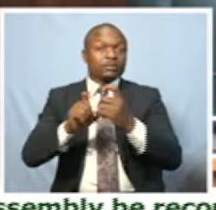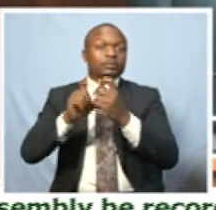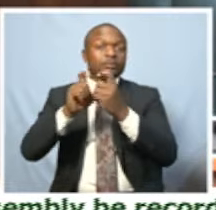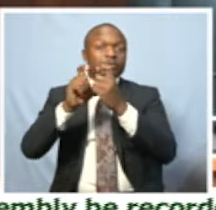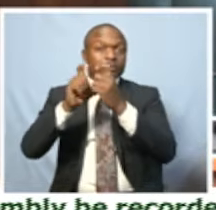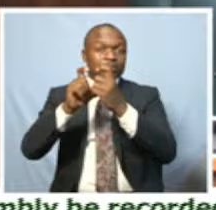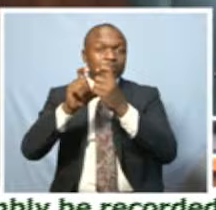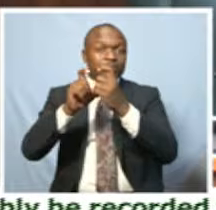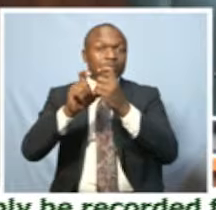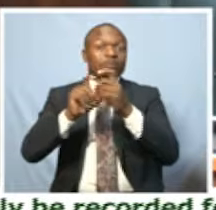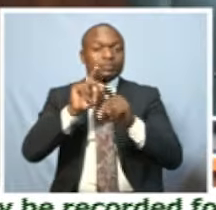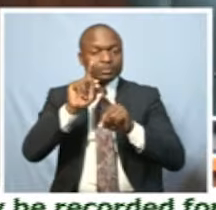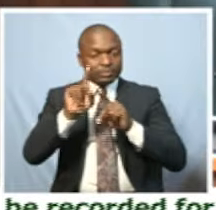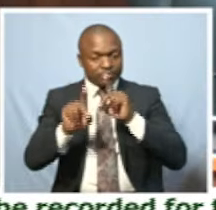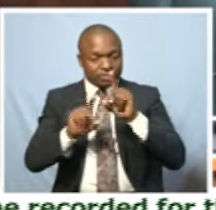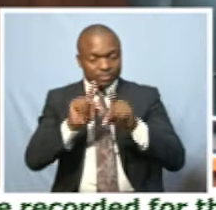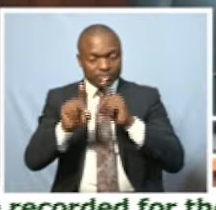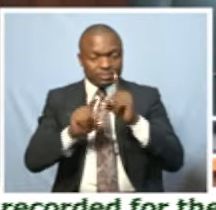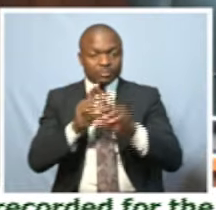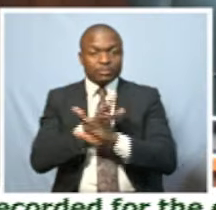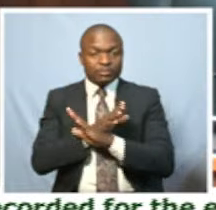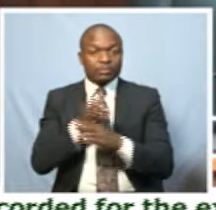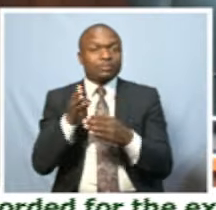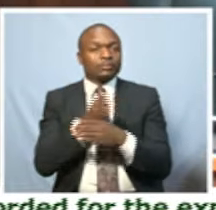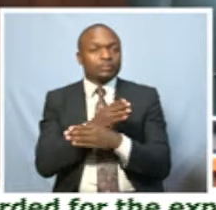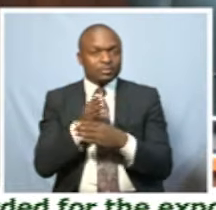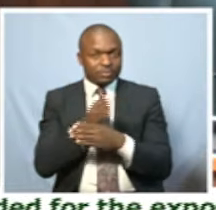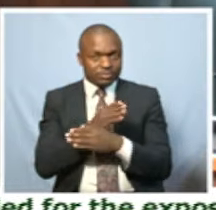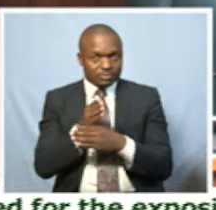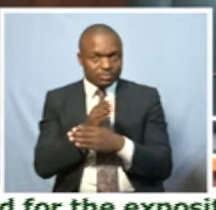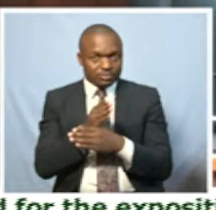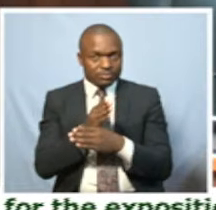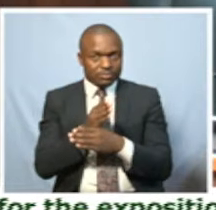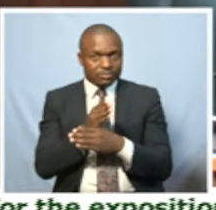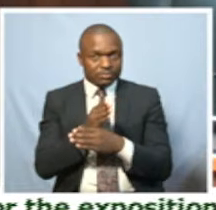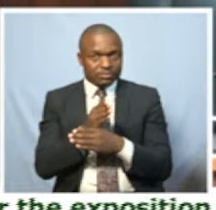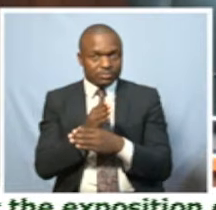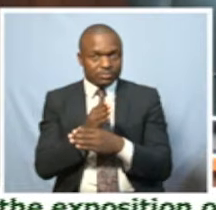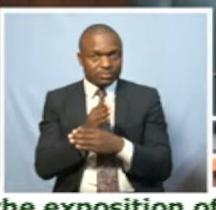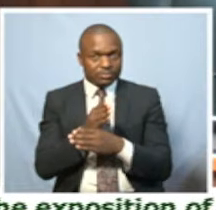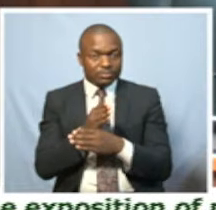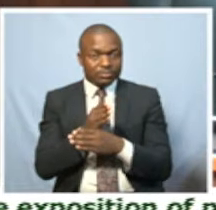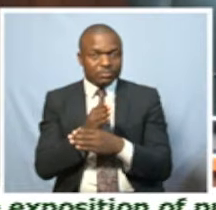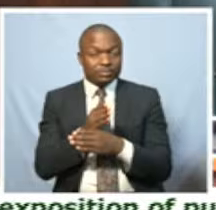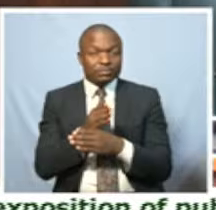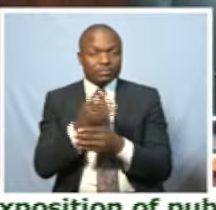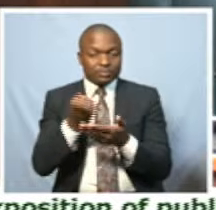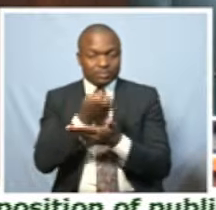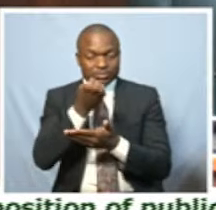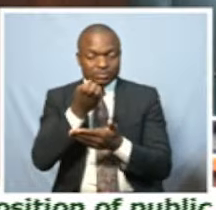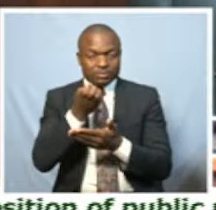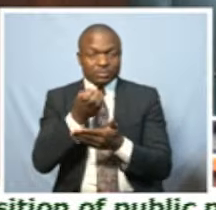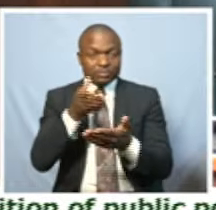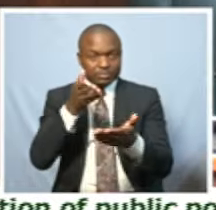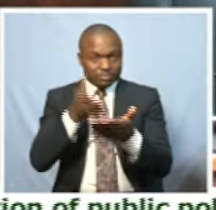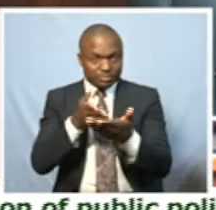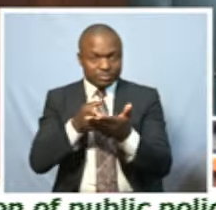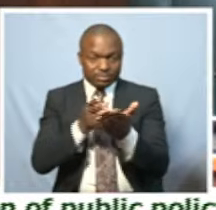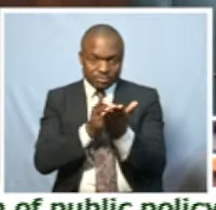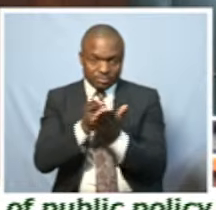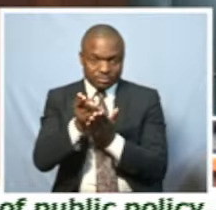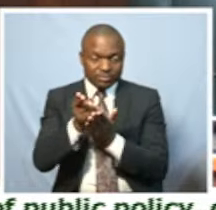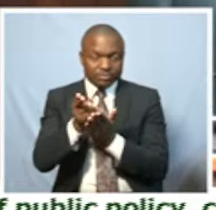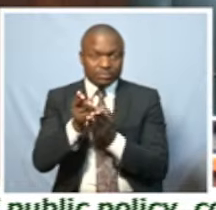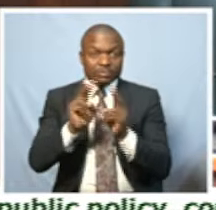affected households, businesses, and the broader economy. Such honesty